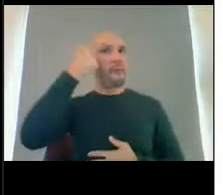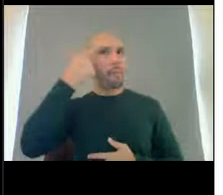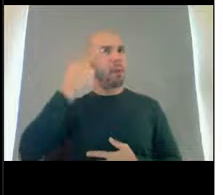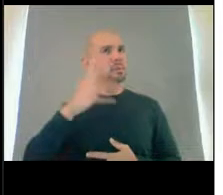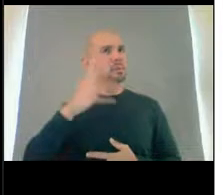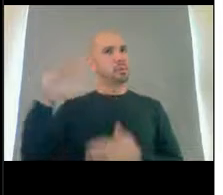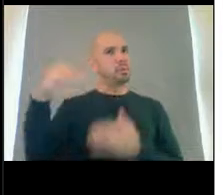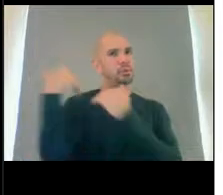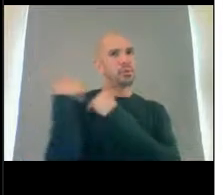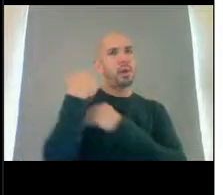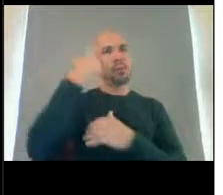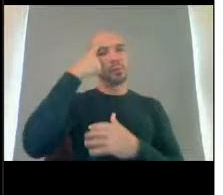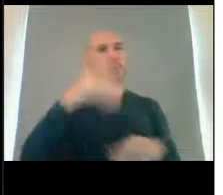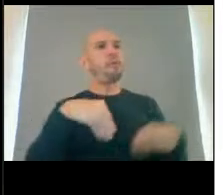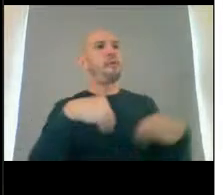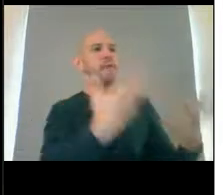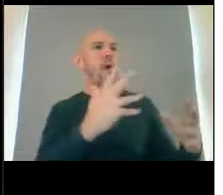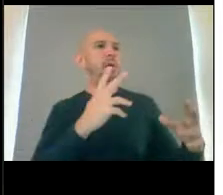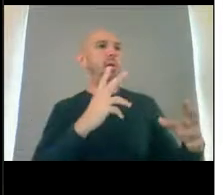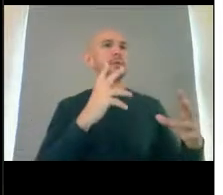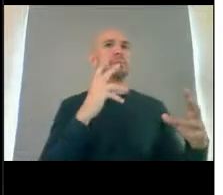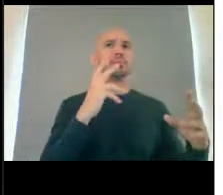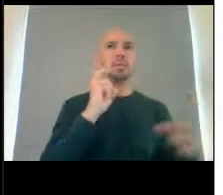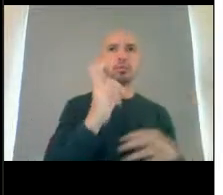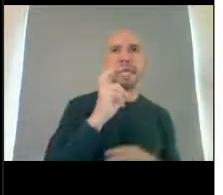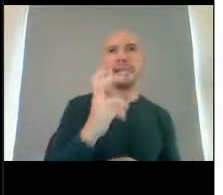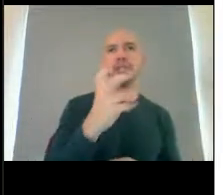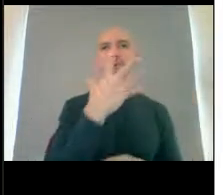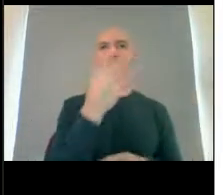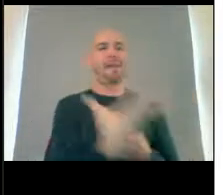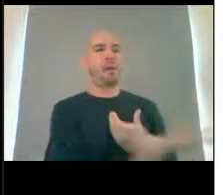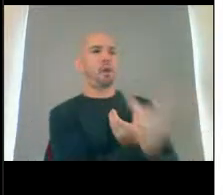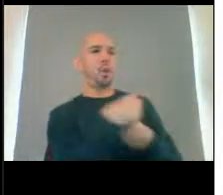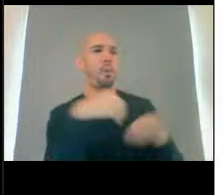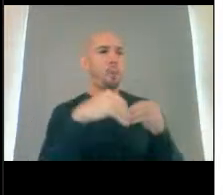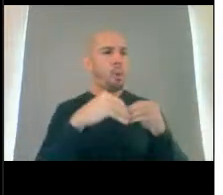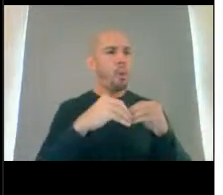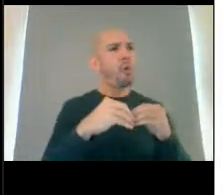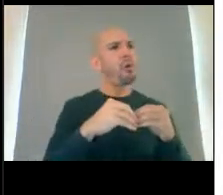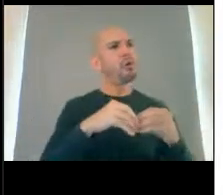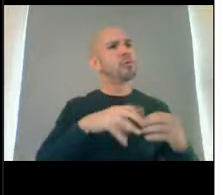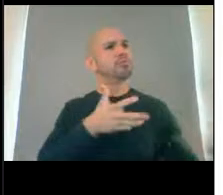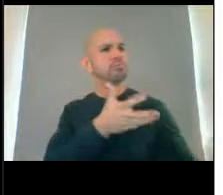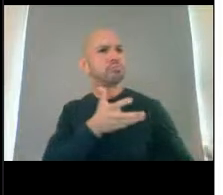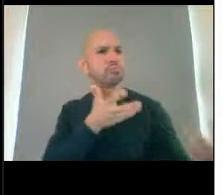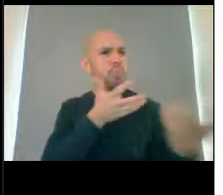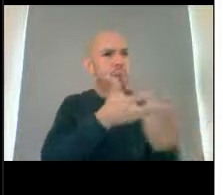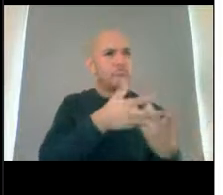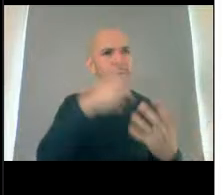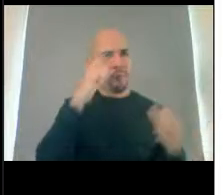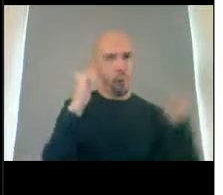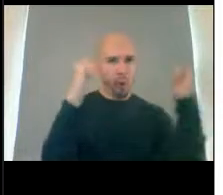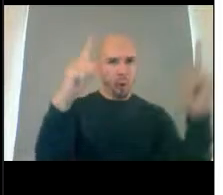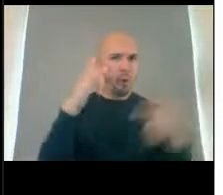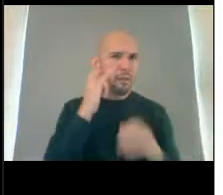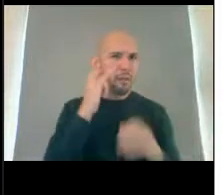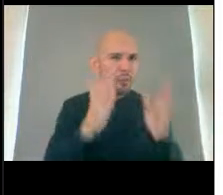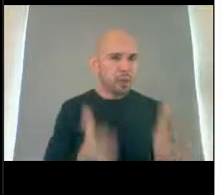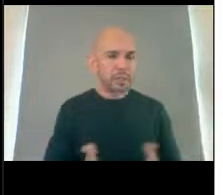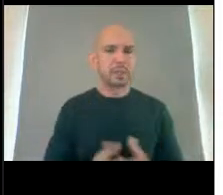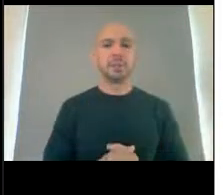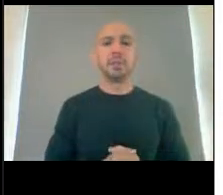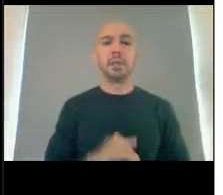equitable transportation and participation for all for all californians and so with